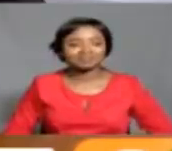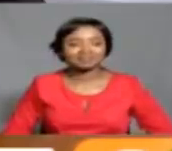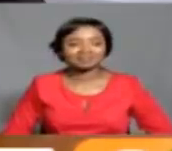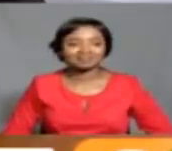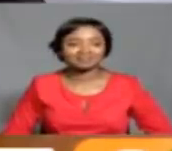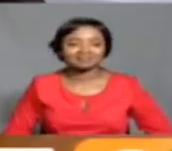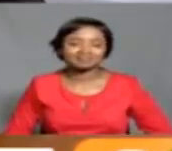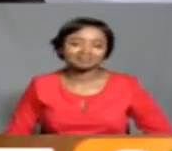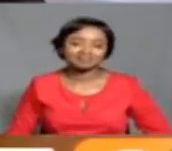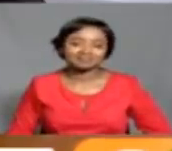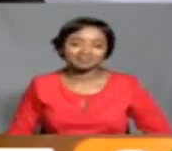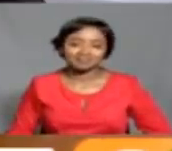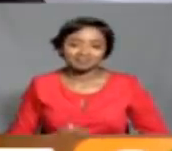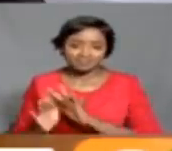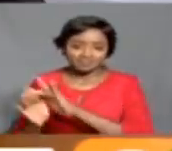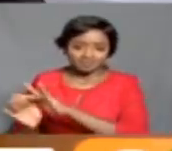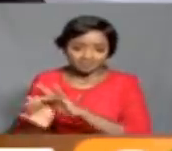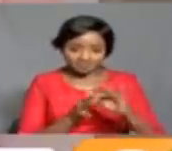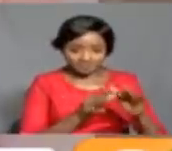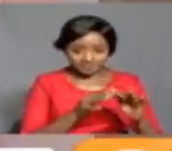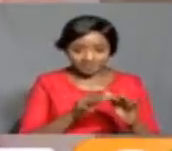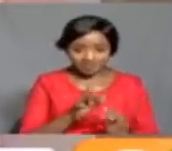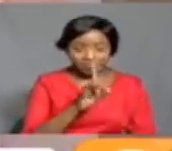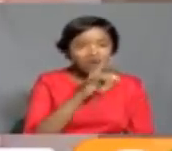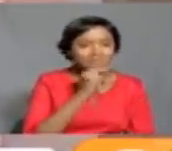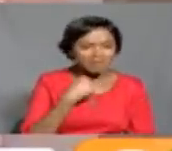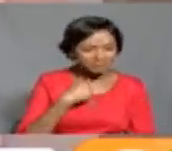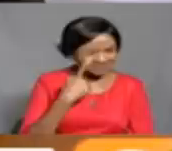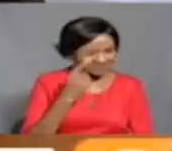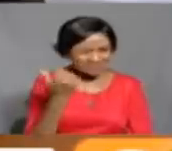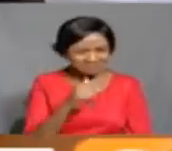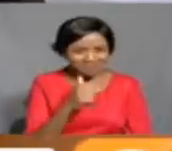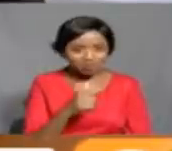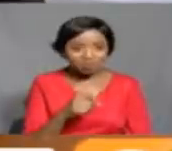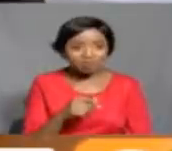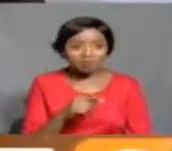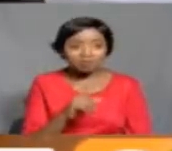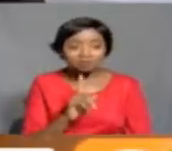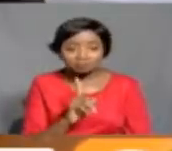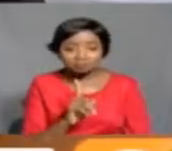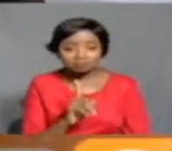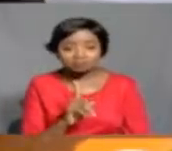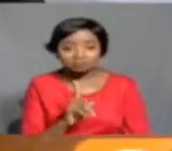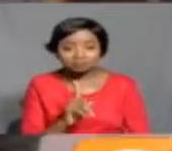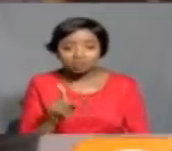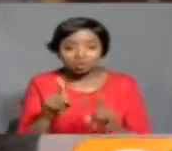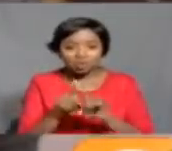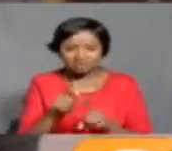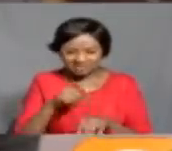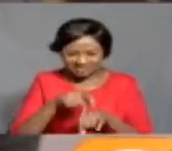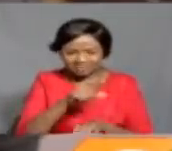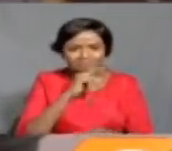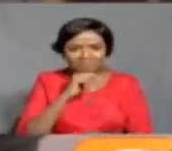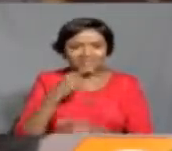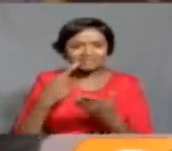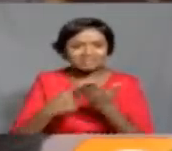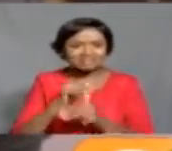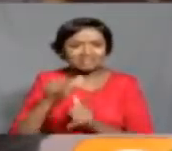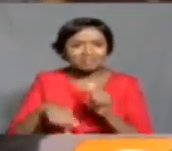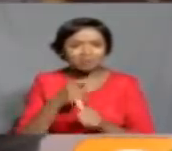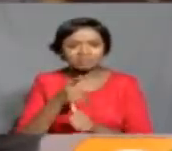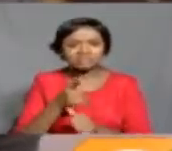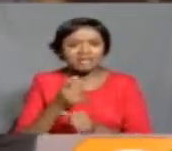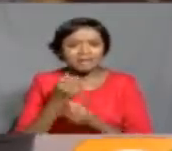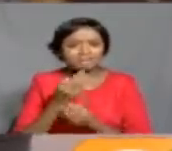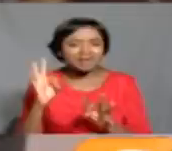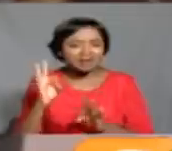let's talk about one man that we haven't seen. In fact, I hear Linus talk about Madaraka Day, and I hope